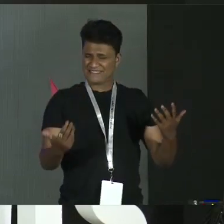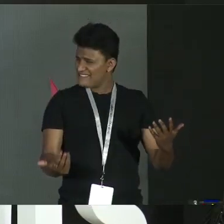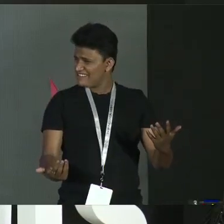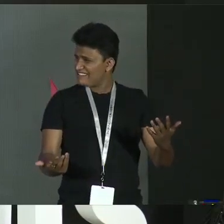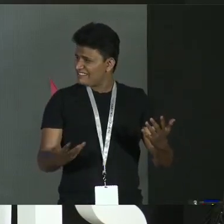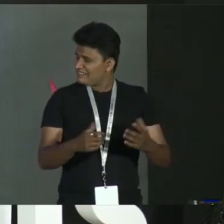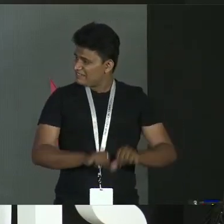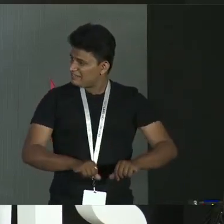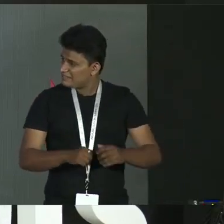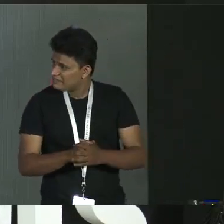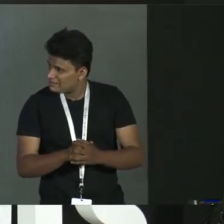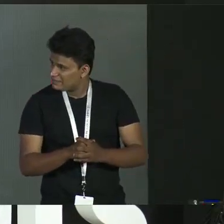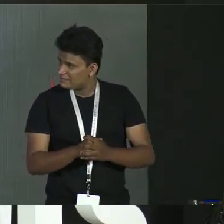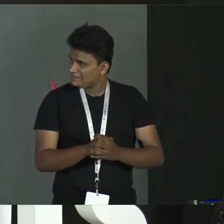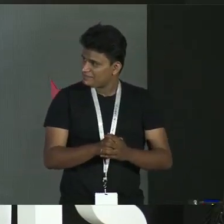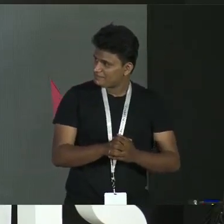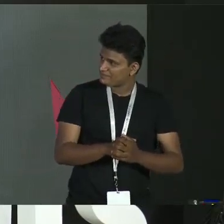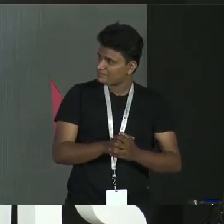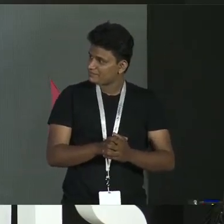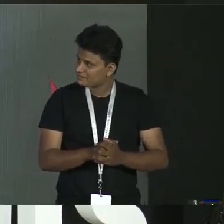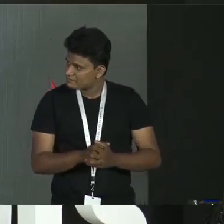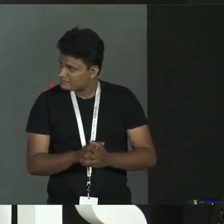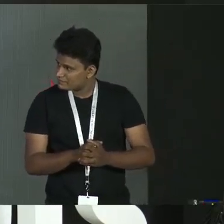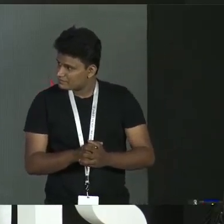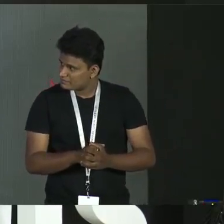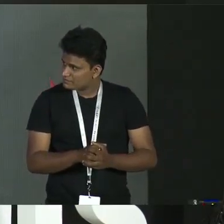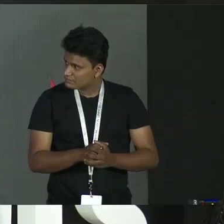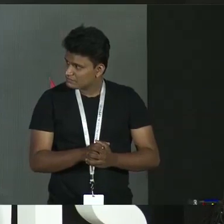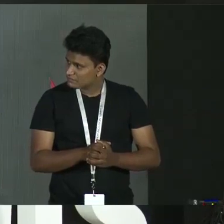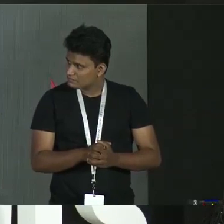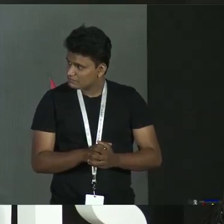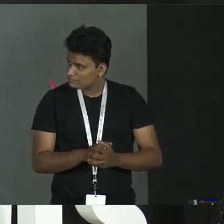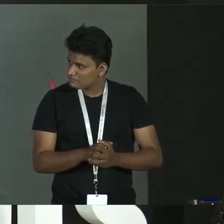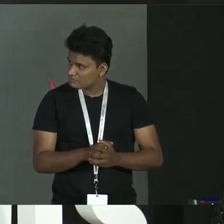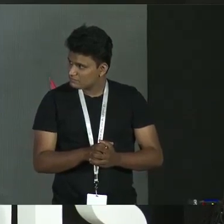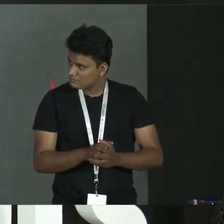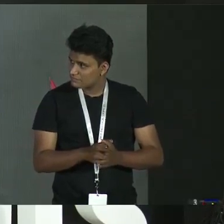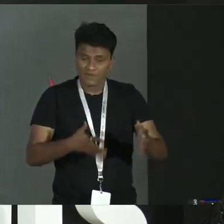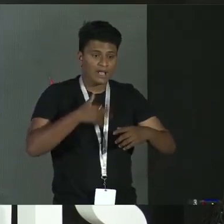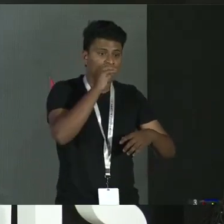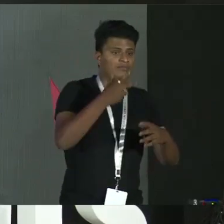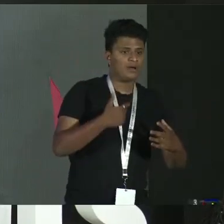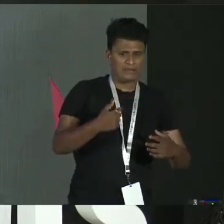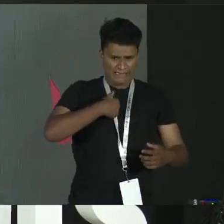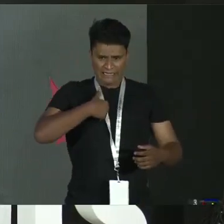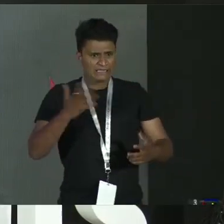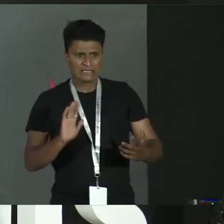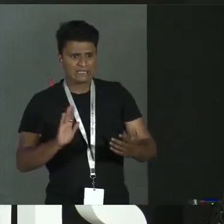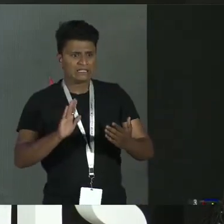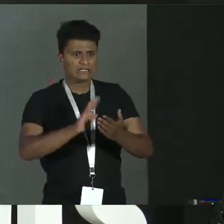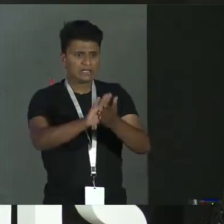superhuman, inspirational. And I told her, no, it's not me. It's Harvard